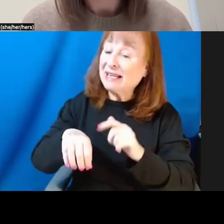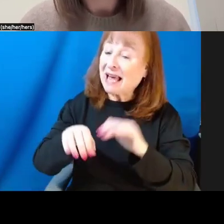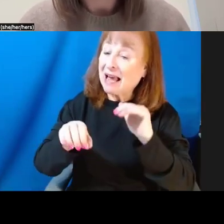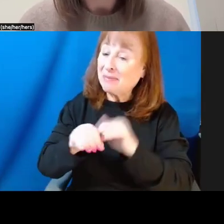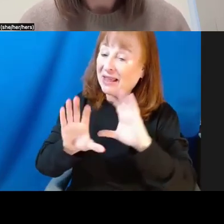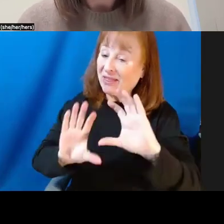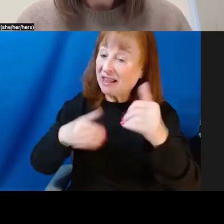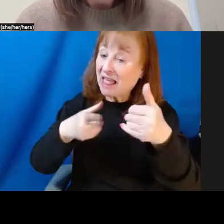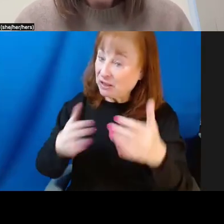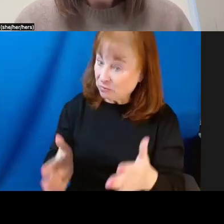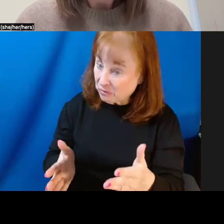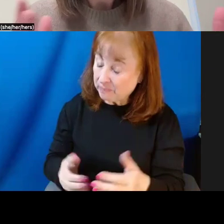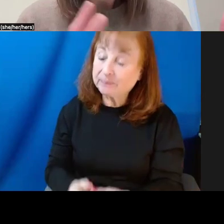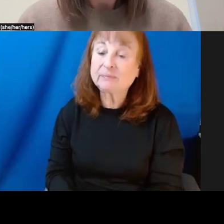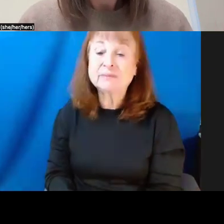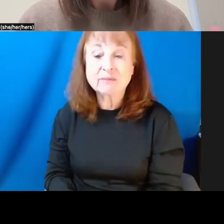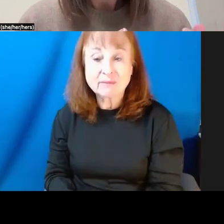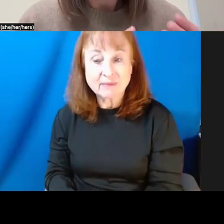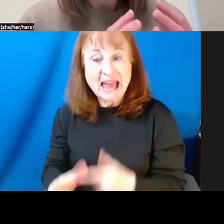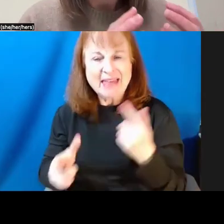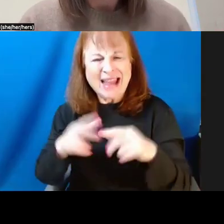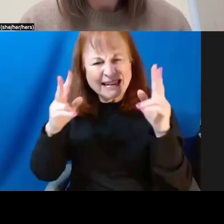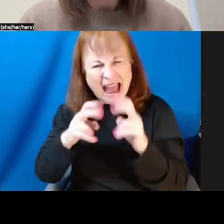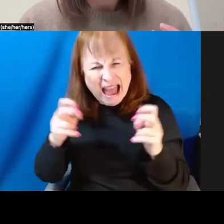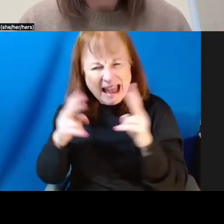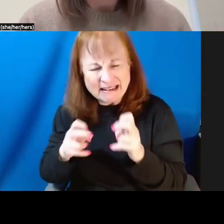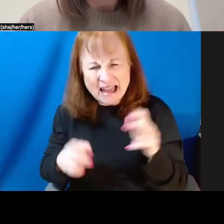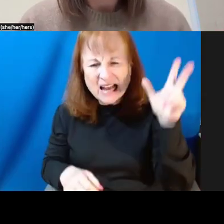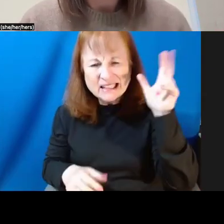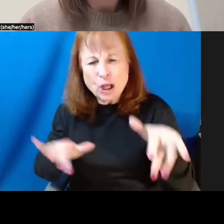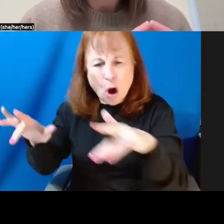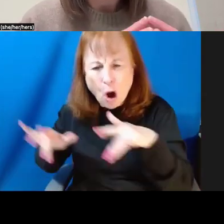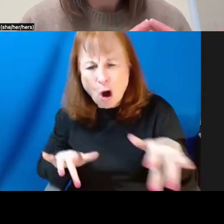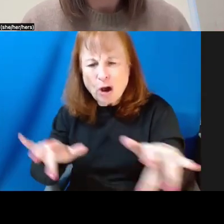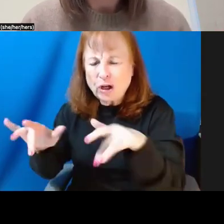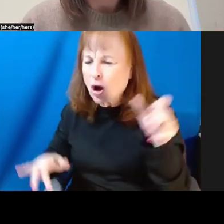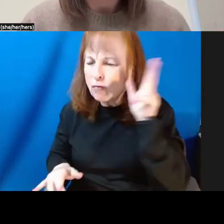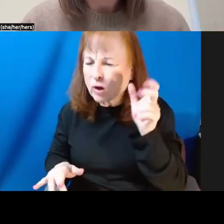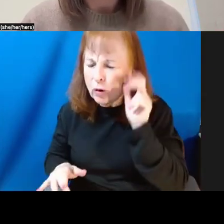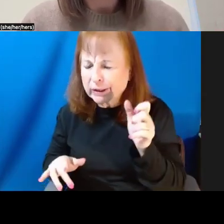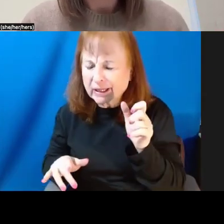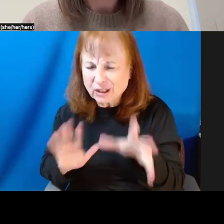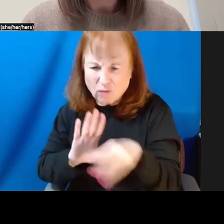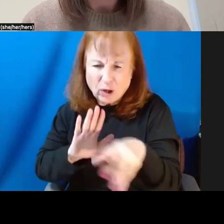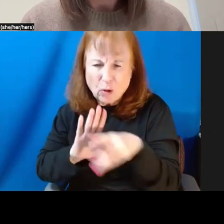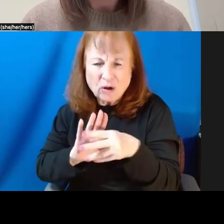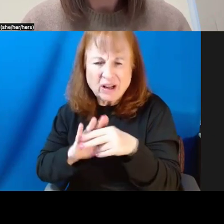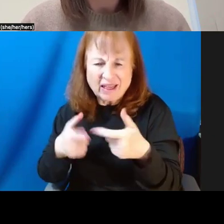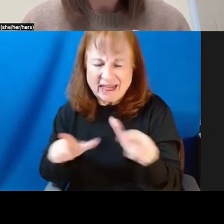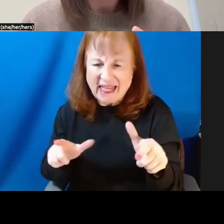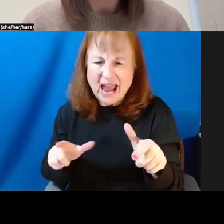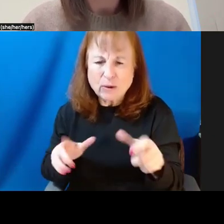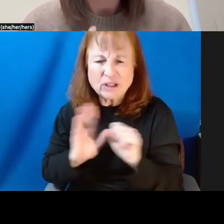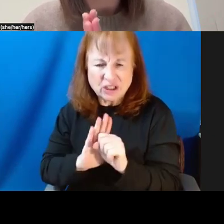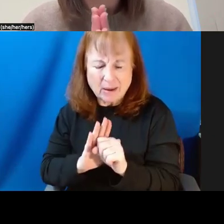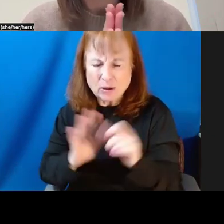classroom. And then analyze those audio recordings, those recorded language samples, to